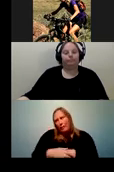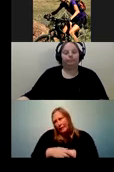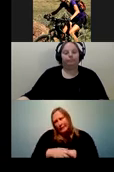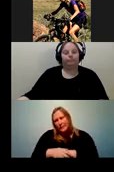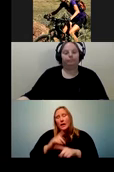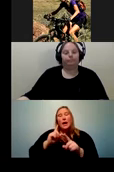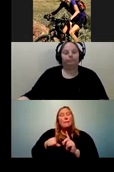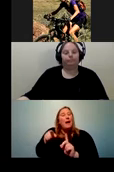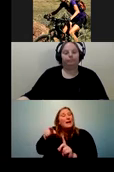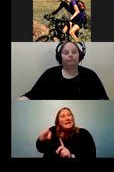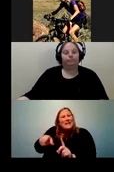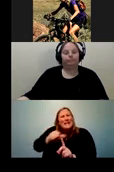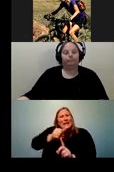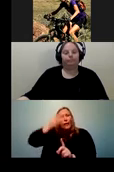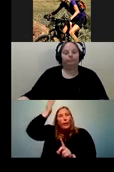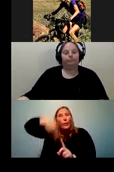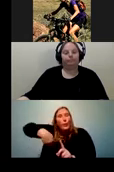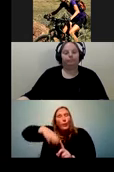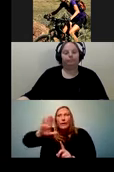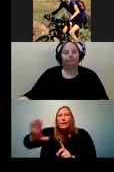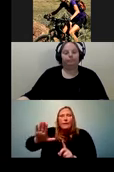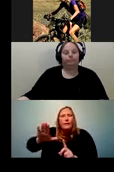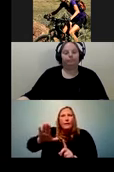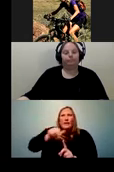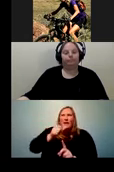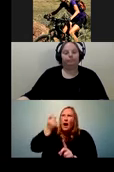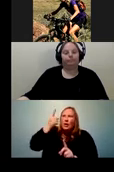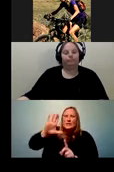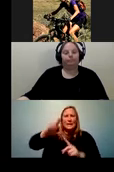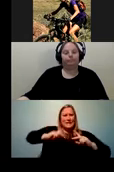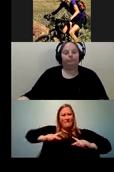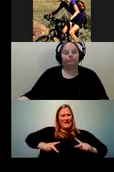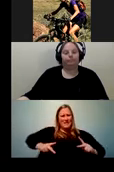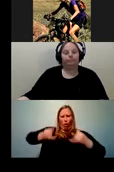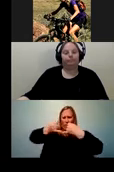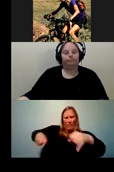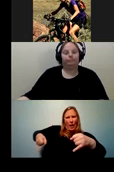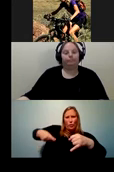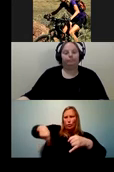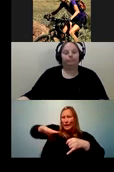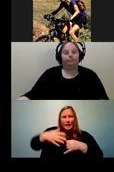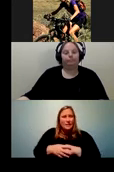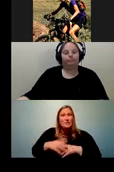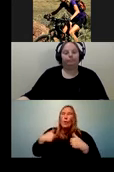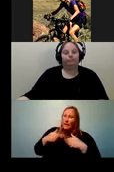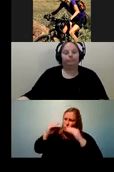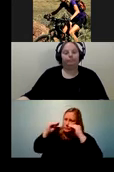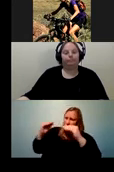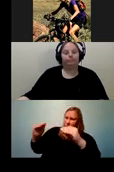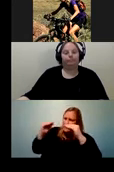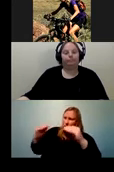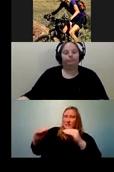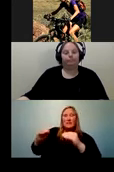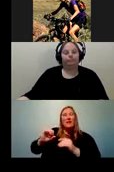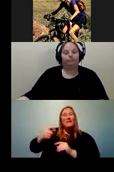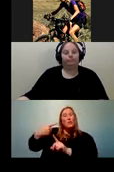the accident was the number one thing that helped him. After that, within a few months, he had a girlfriend, he had a job. He could